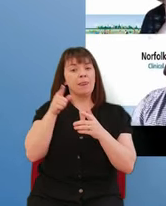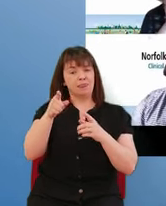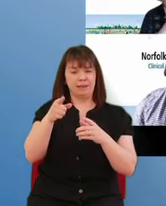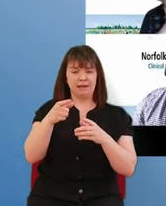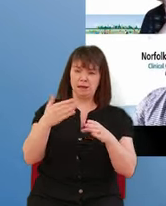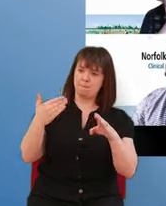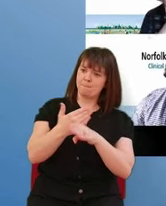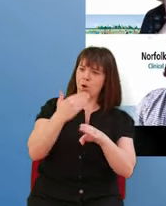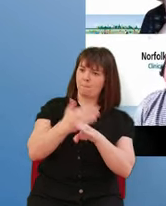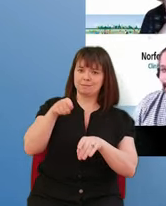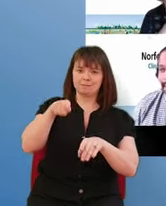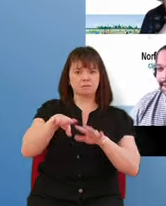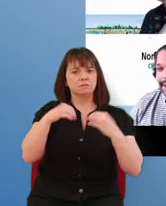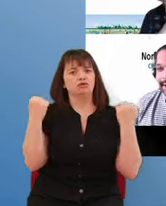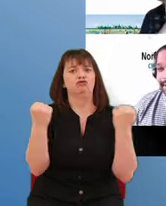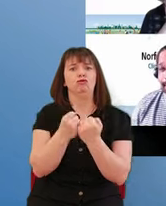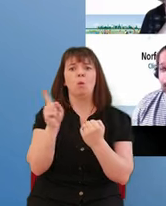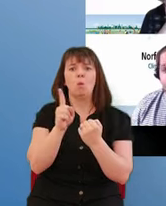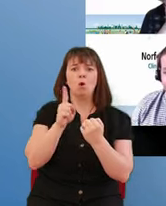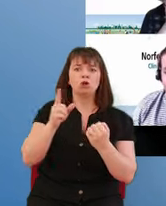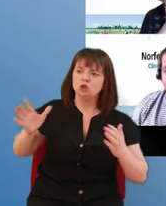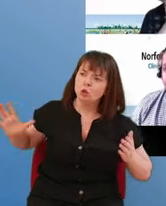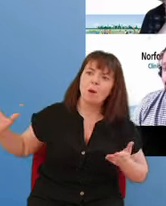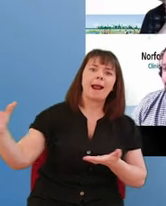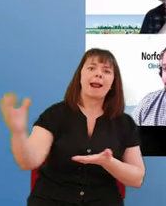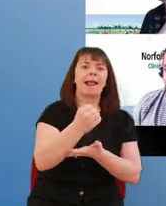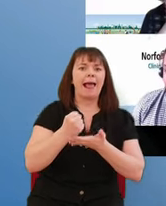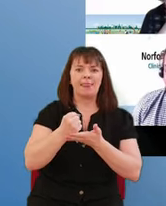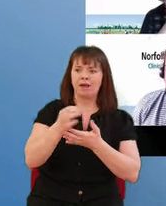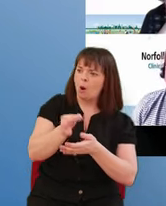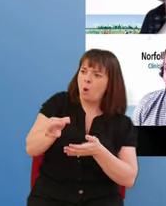increase performance through each quarter. 2 more points